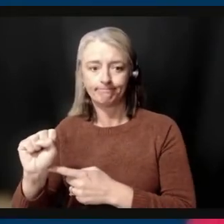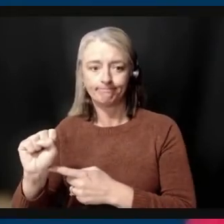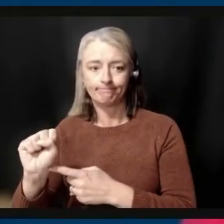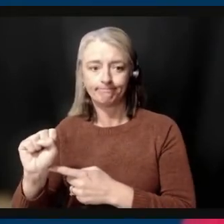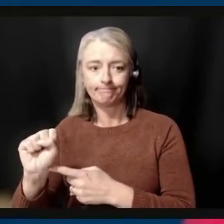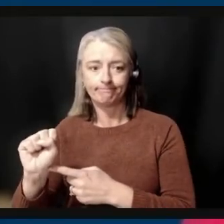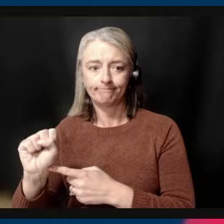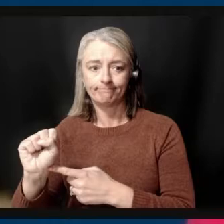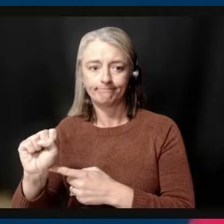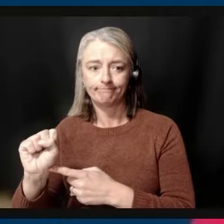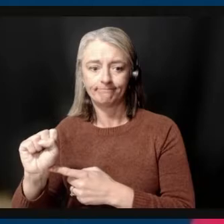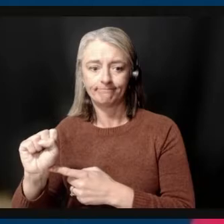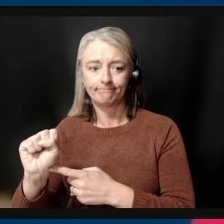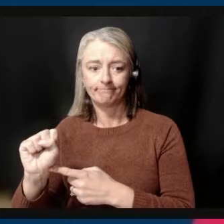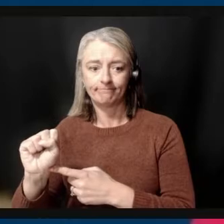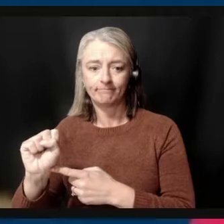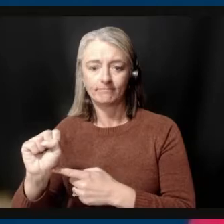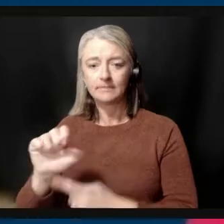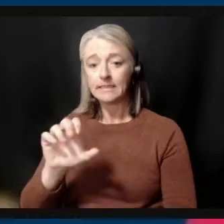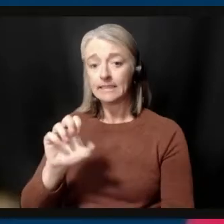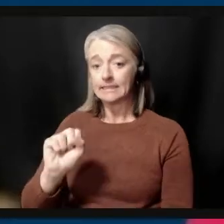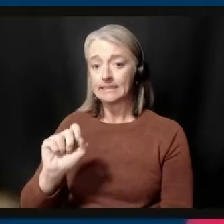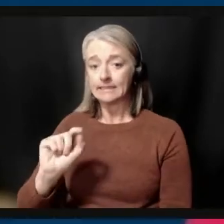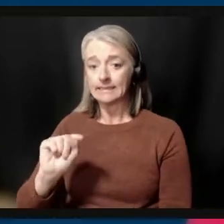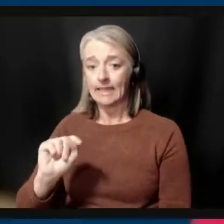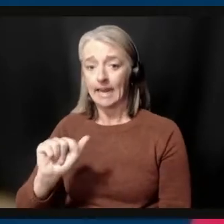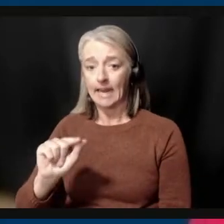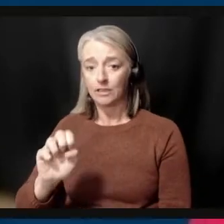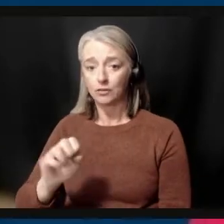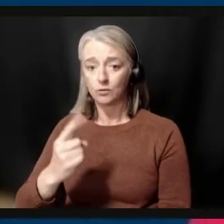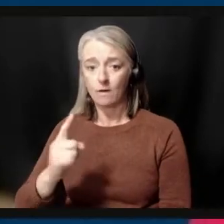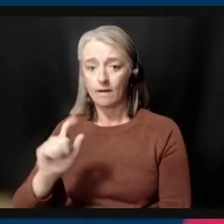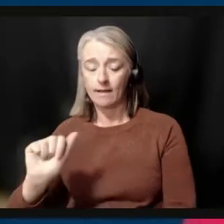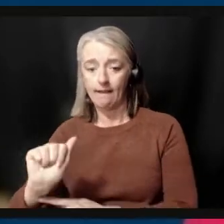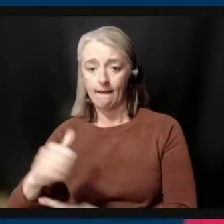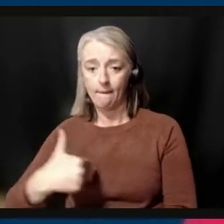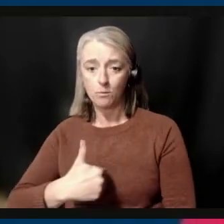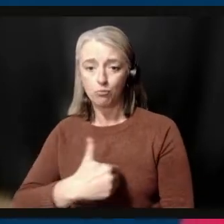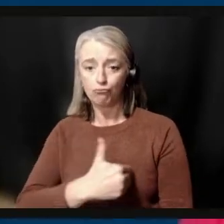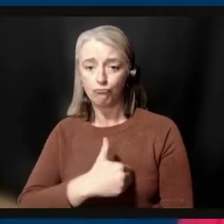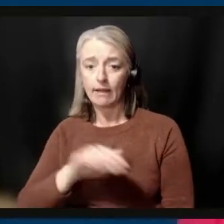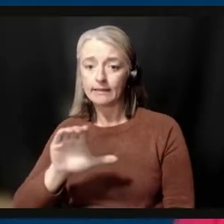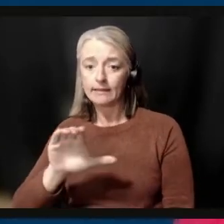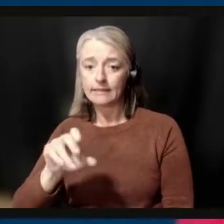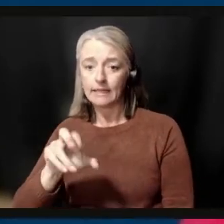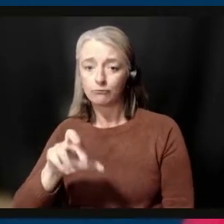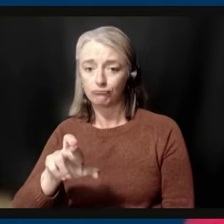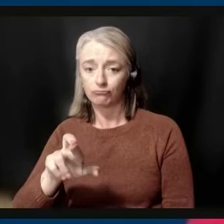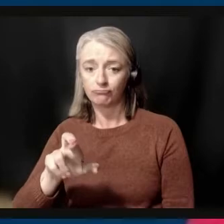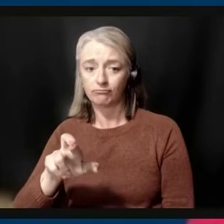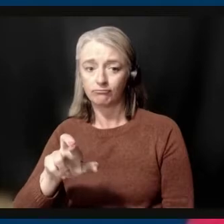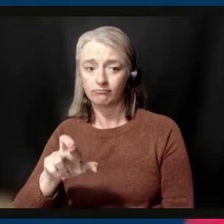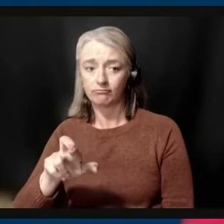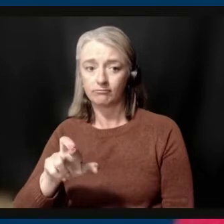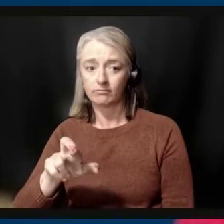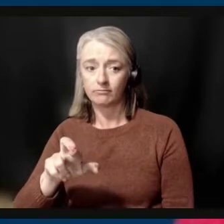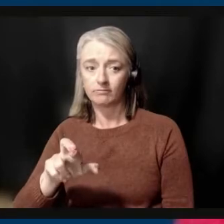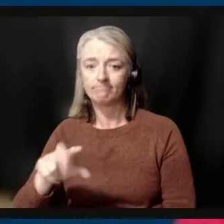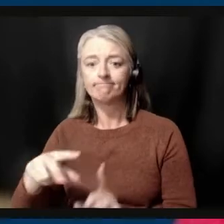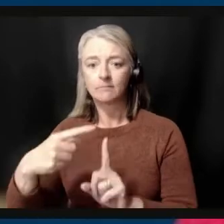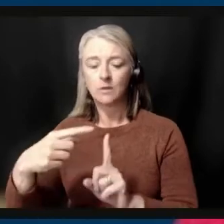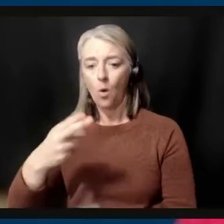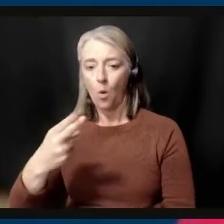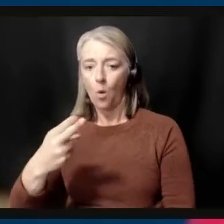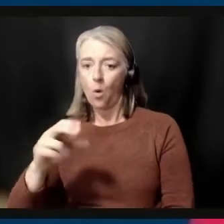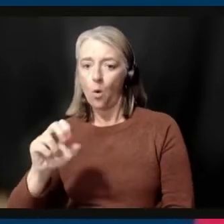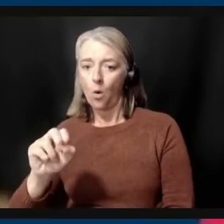it turned out that I had stage 1A breast cancer that was hormone positive.